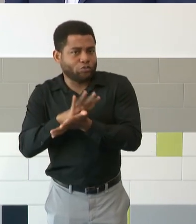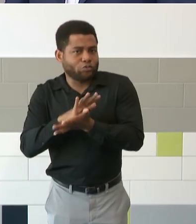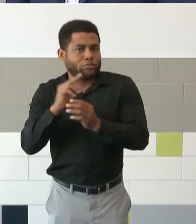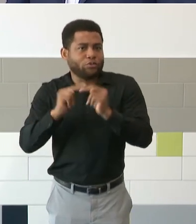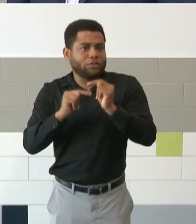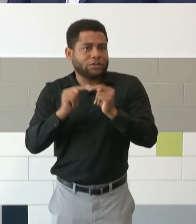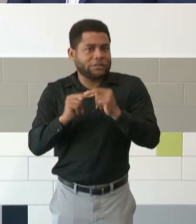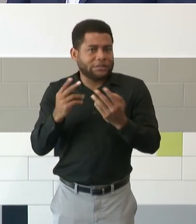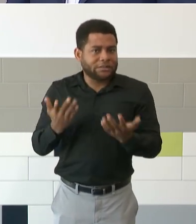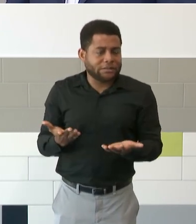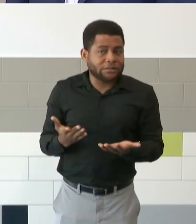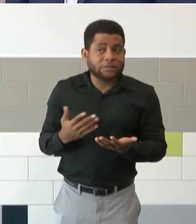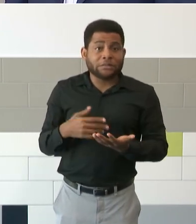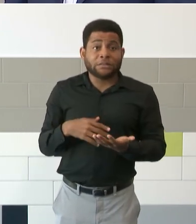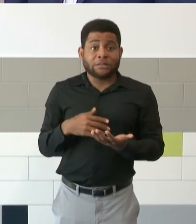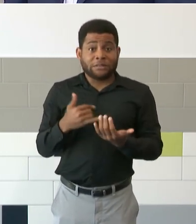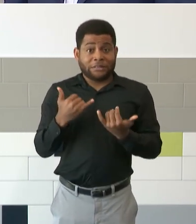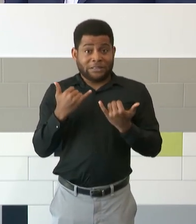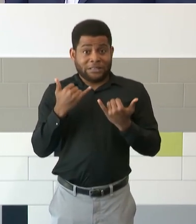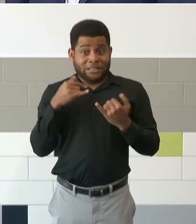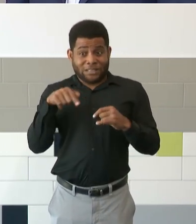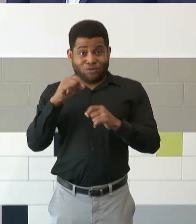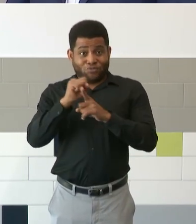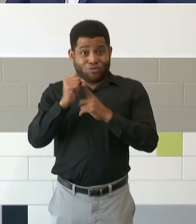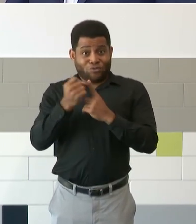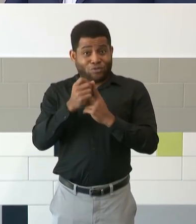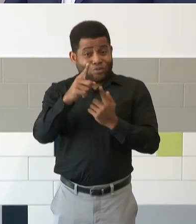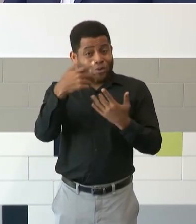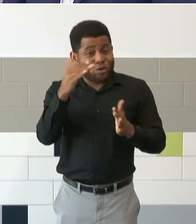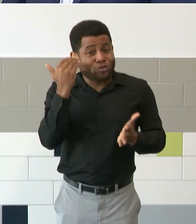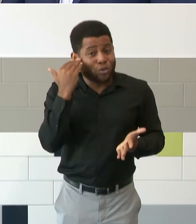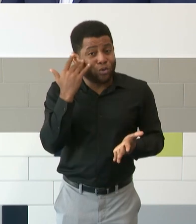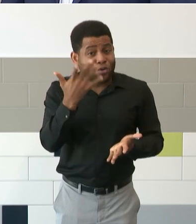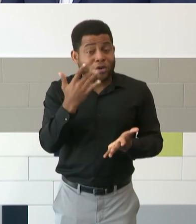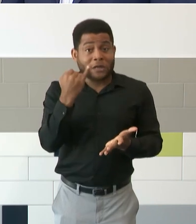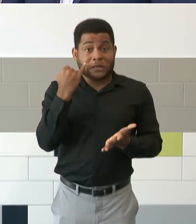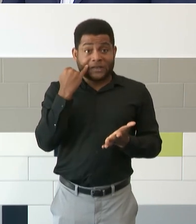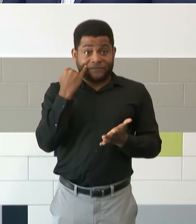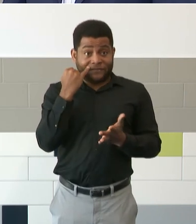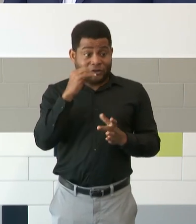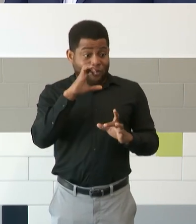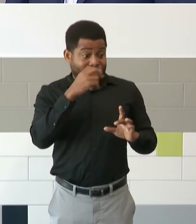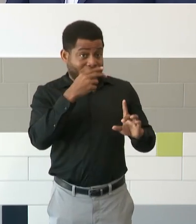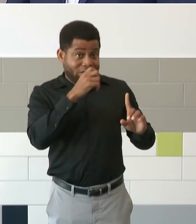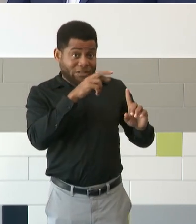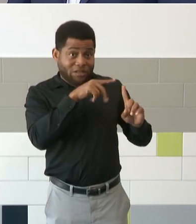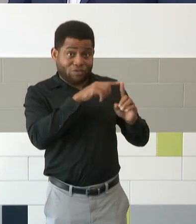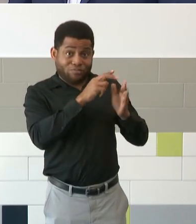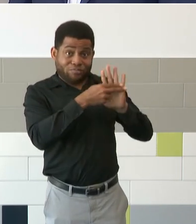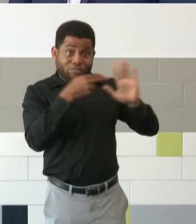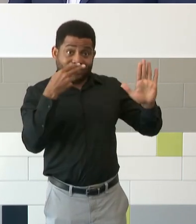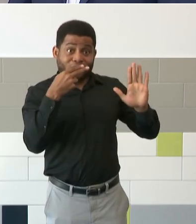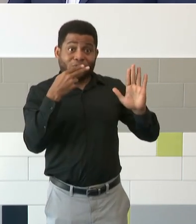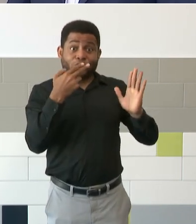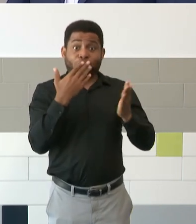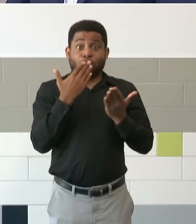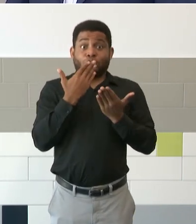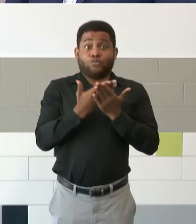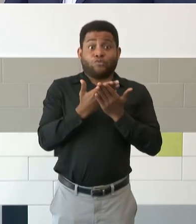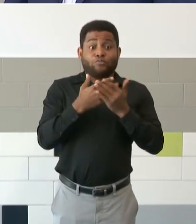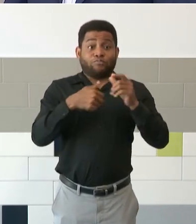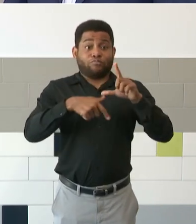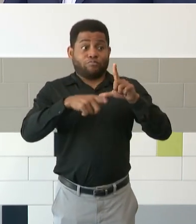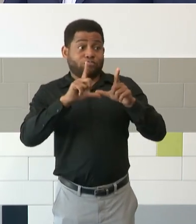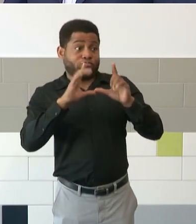circumstances, Sam, as I think you know, if the charter is in good standing, they can transfer their lease